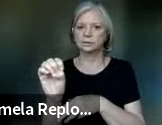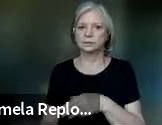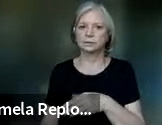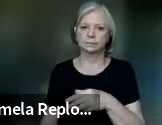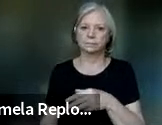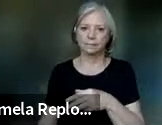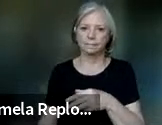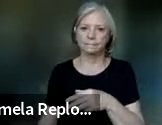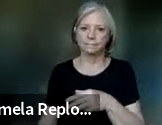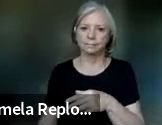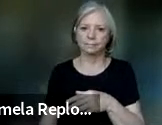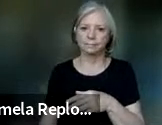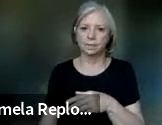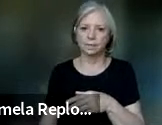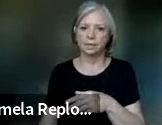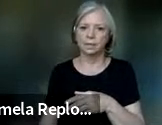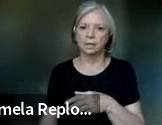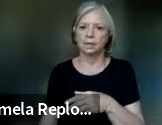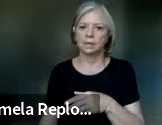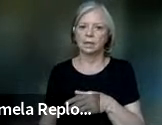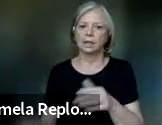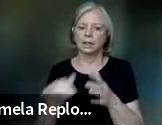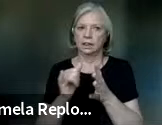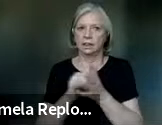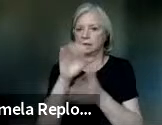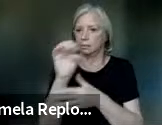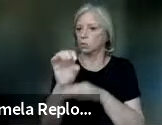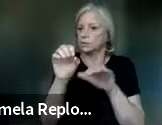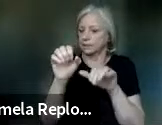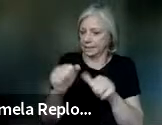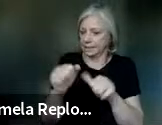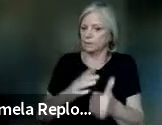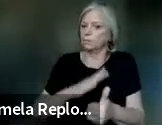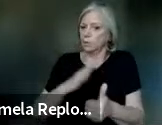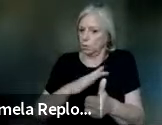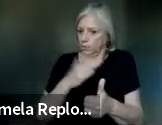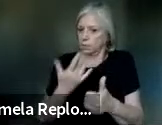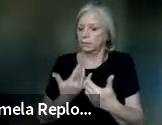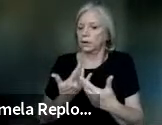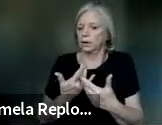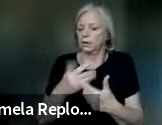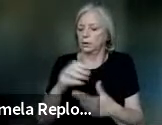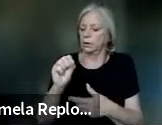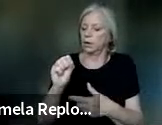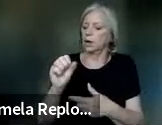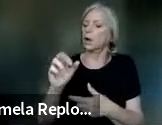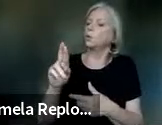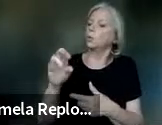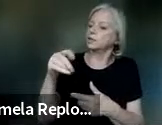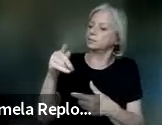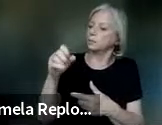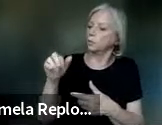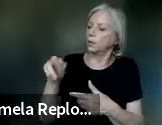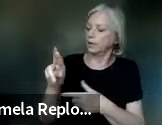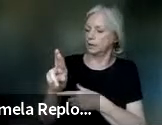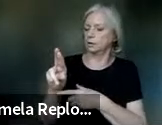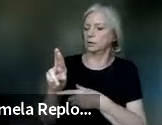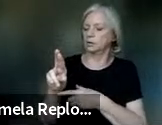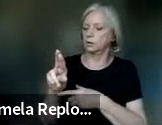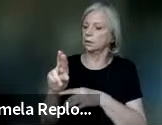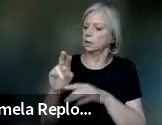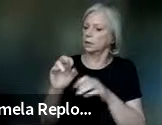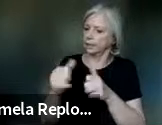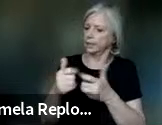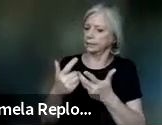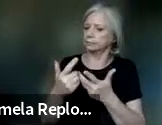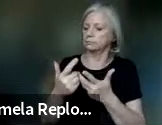can properly wear a respirator and how to perform a seal check. So please